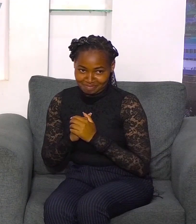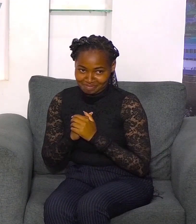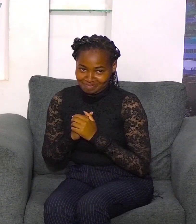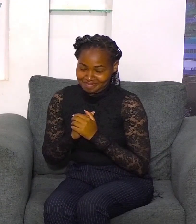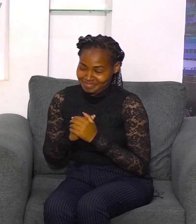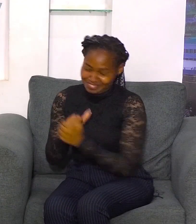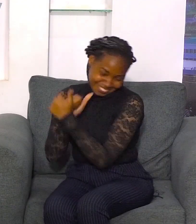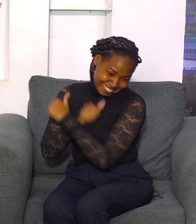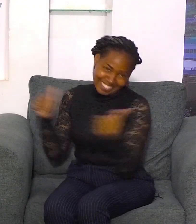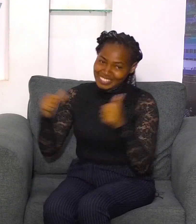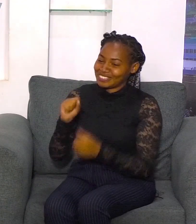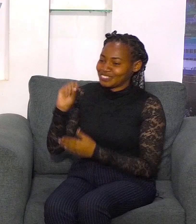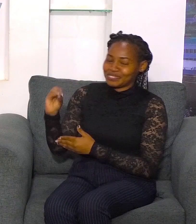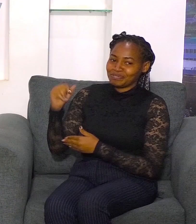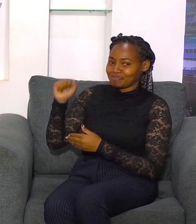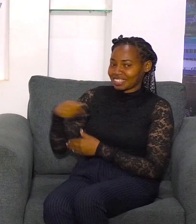Great. That's okay.